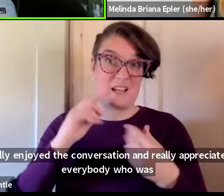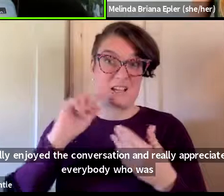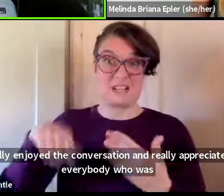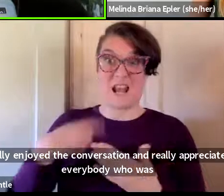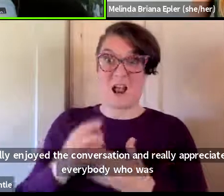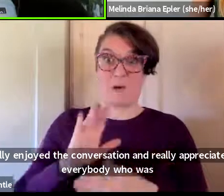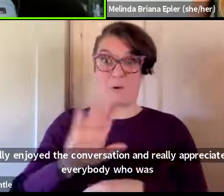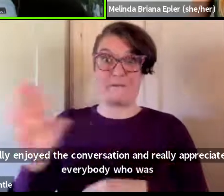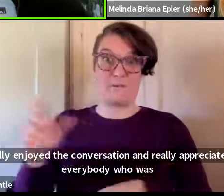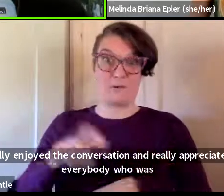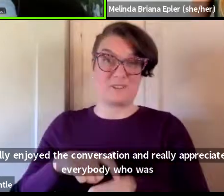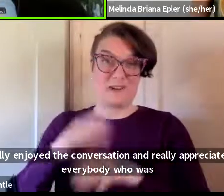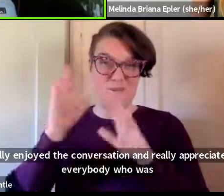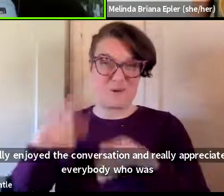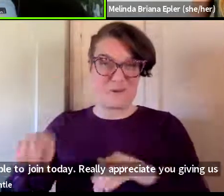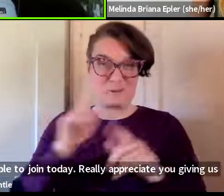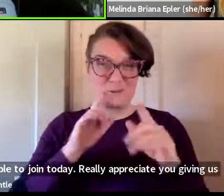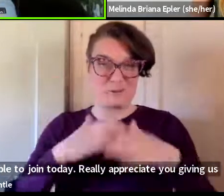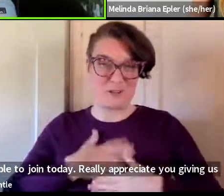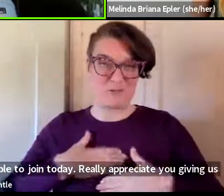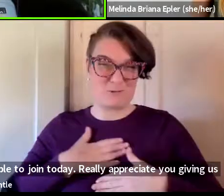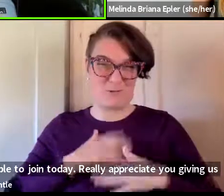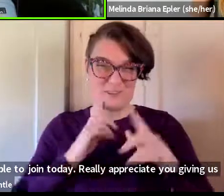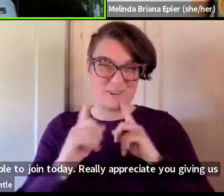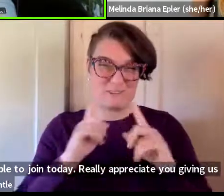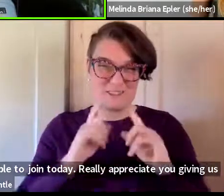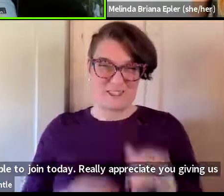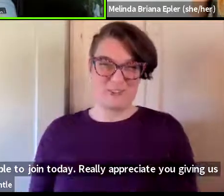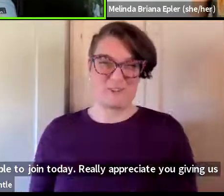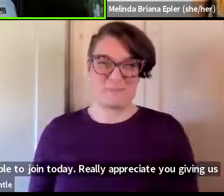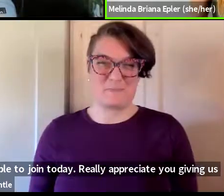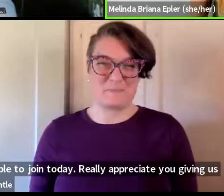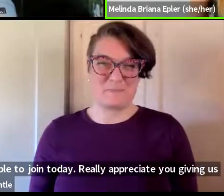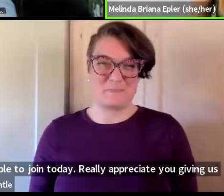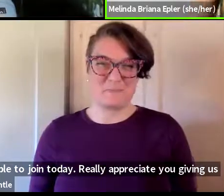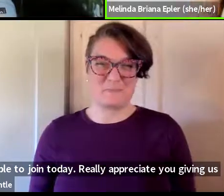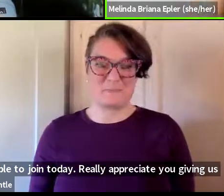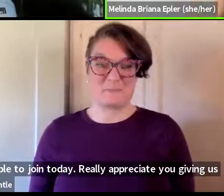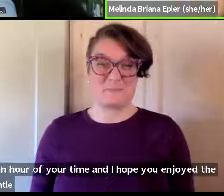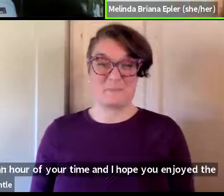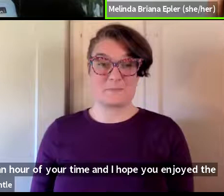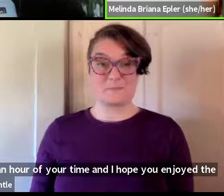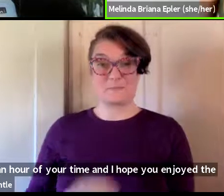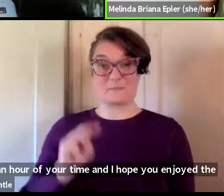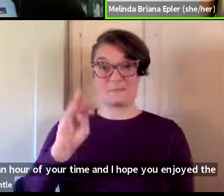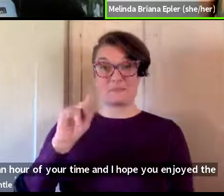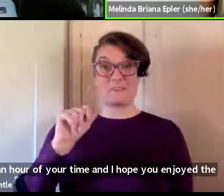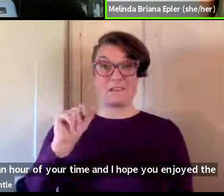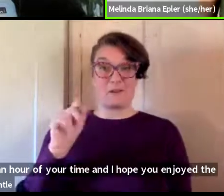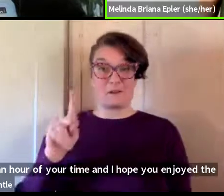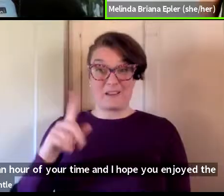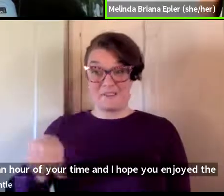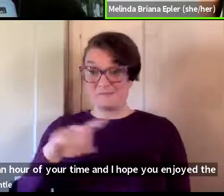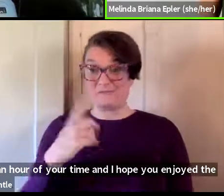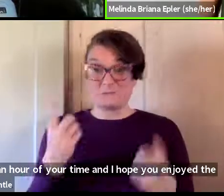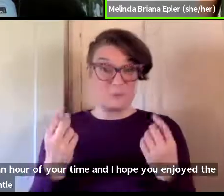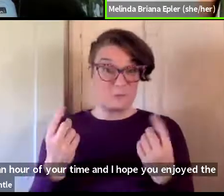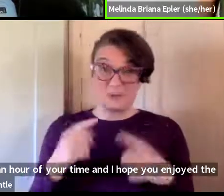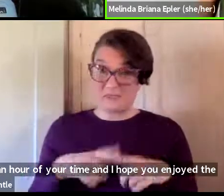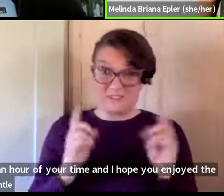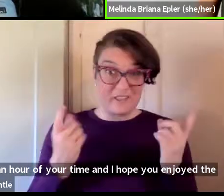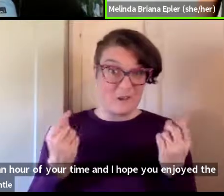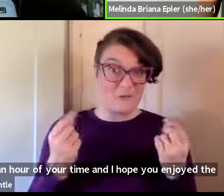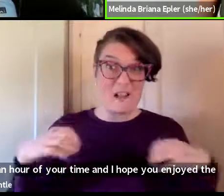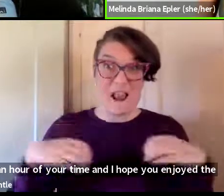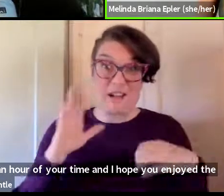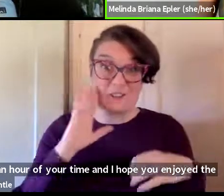time, and I hope that you enjoyed the conversation. Yeah. Okay, everybody, what will you do differently? What action will you take? What stories